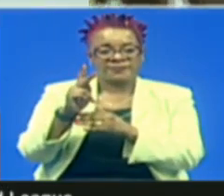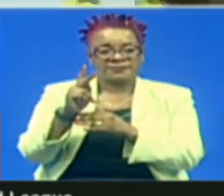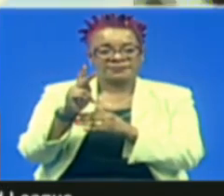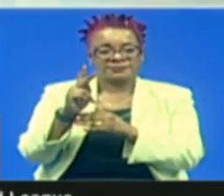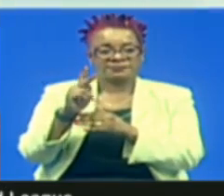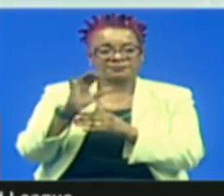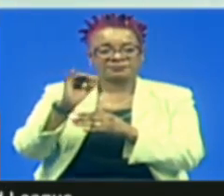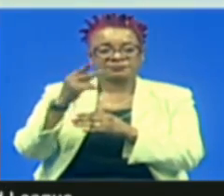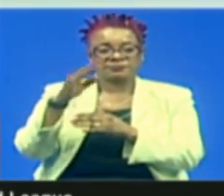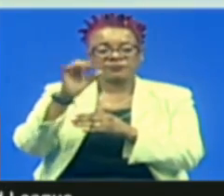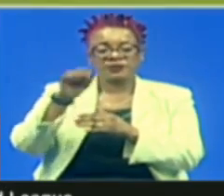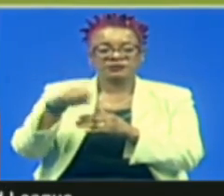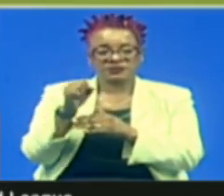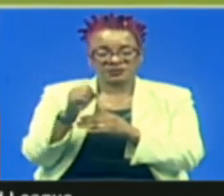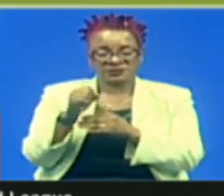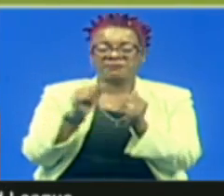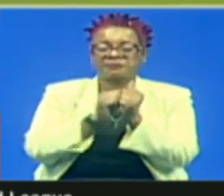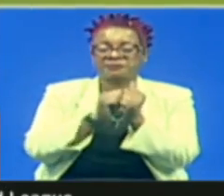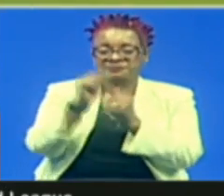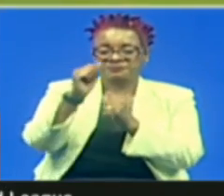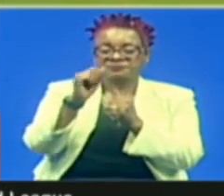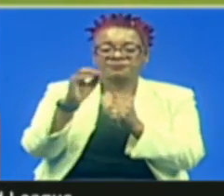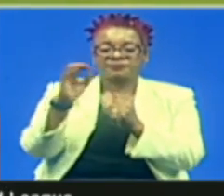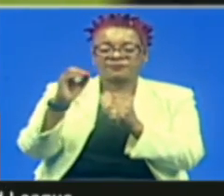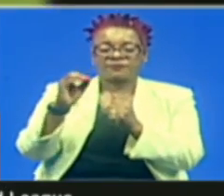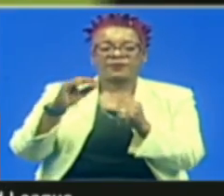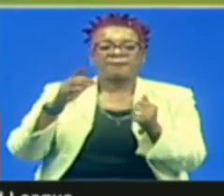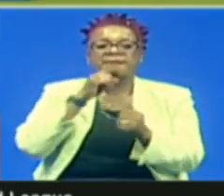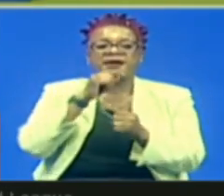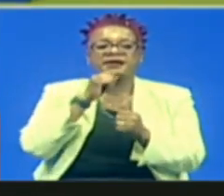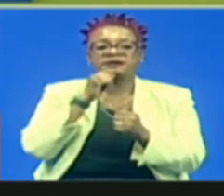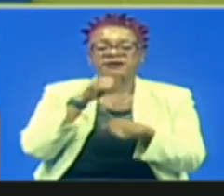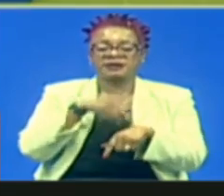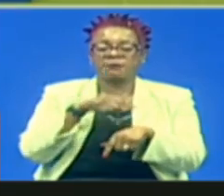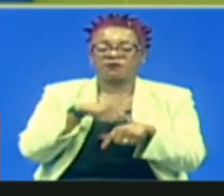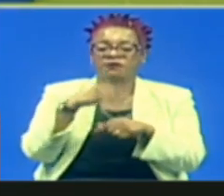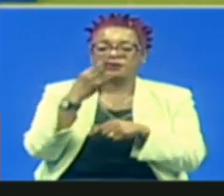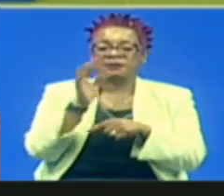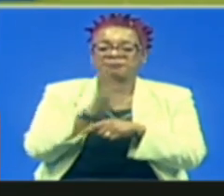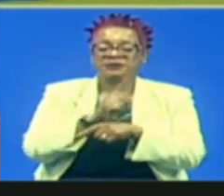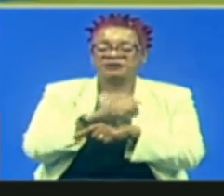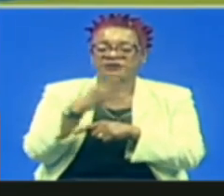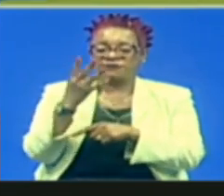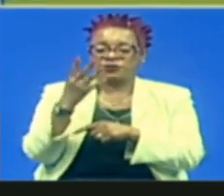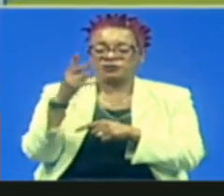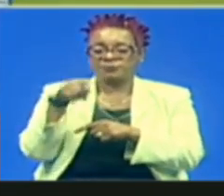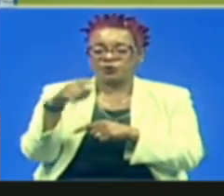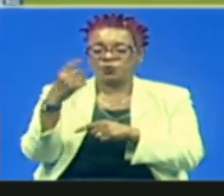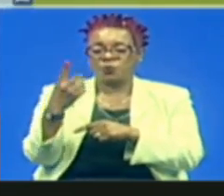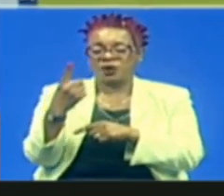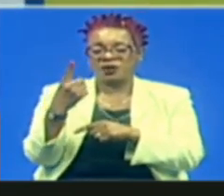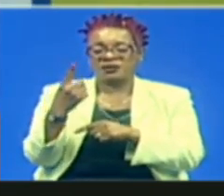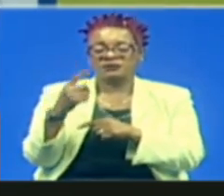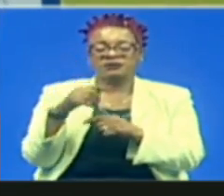Charles Simoto won 1,500 meters men in a time of 3 minutes and 40.1